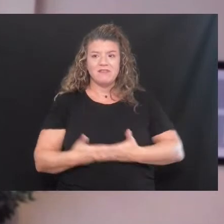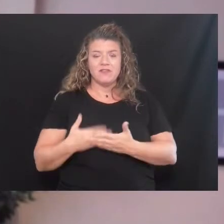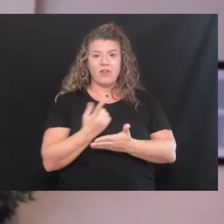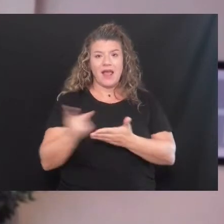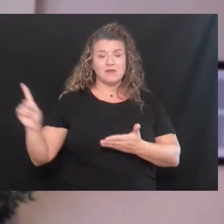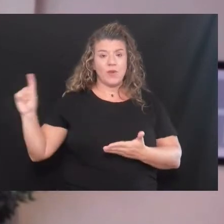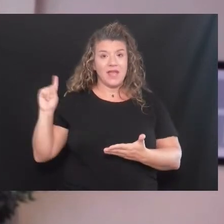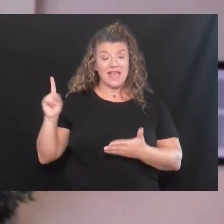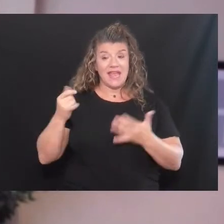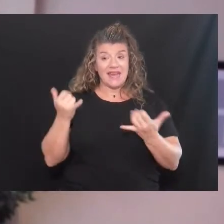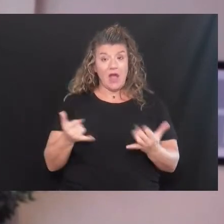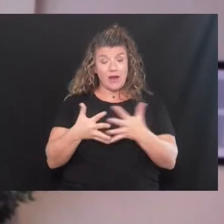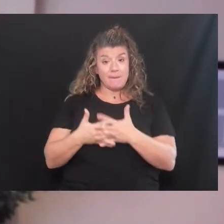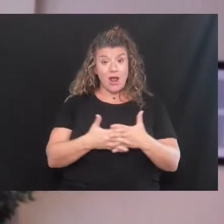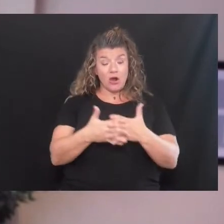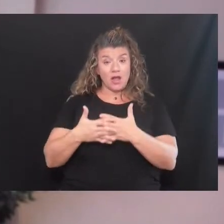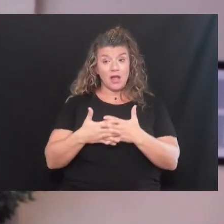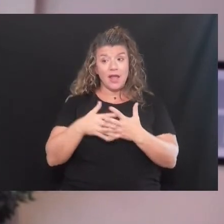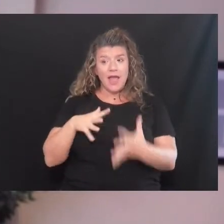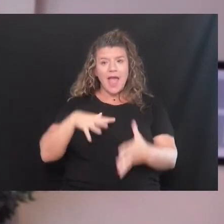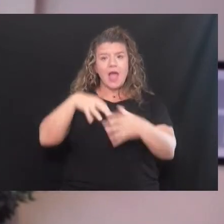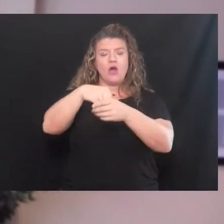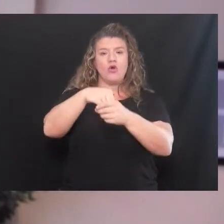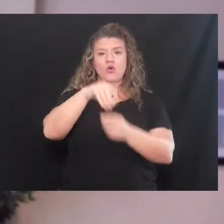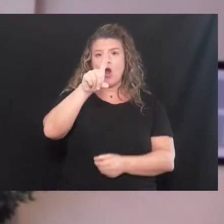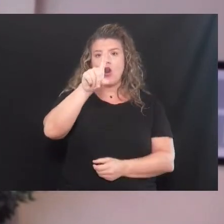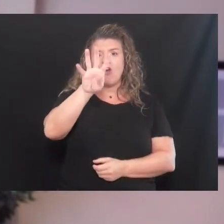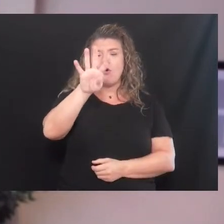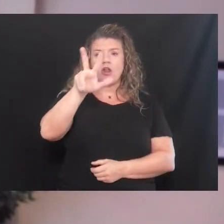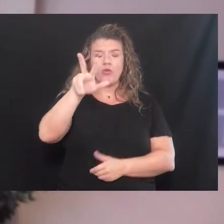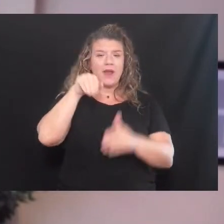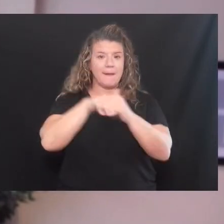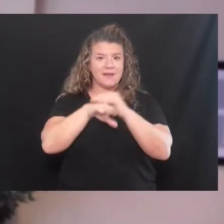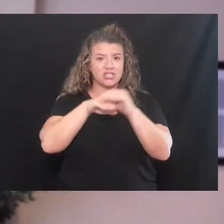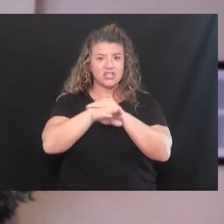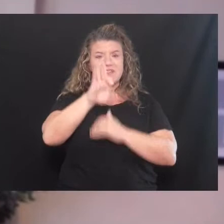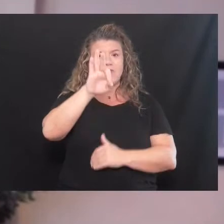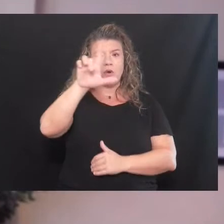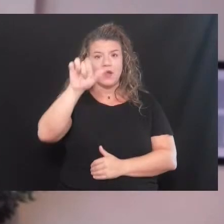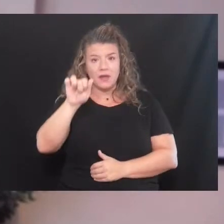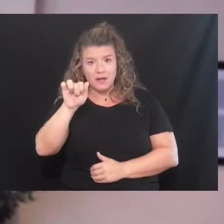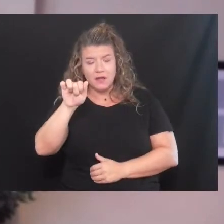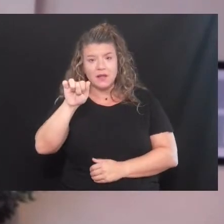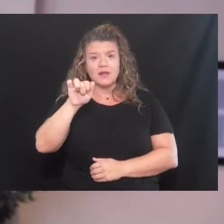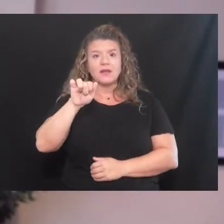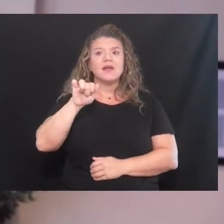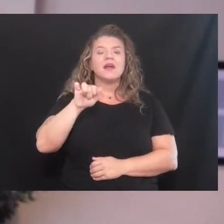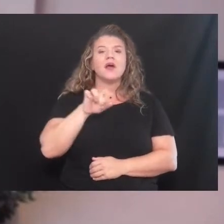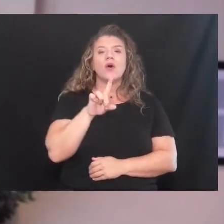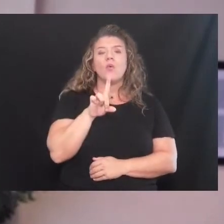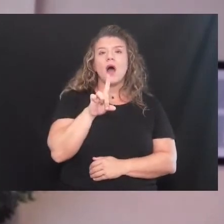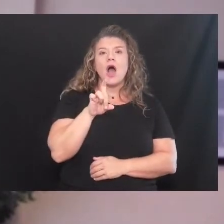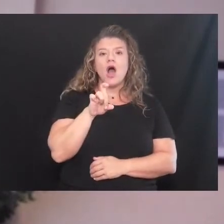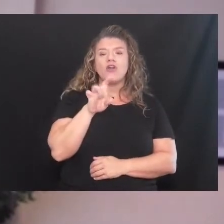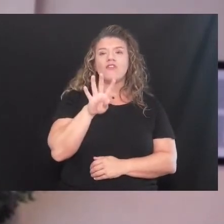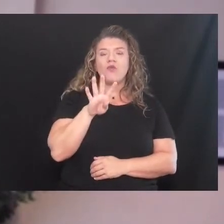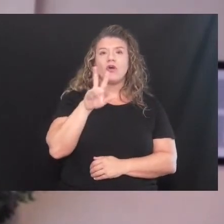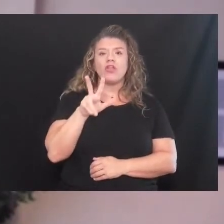week in America, including 143 admissions in Florida, or